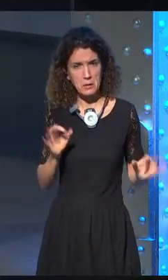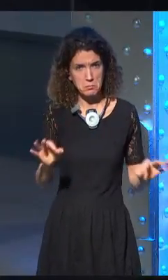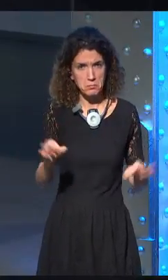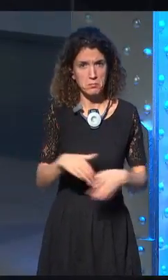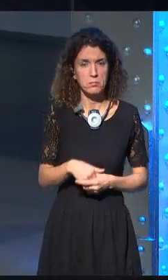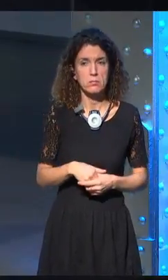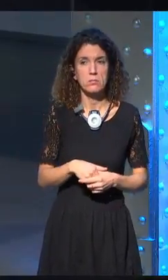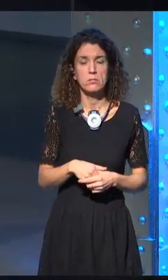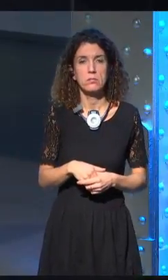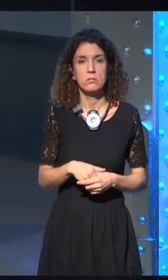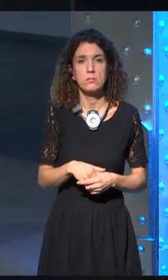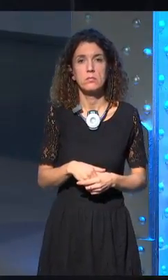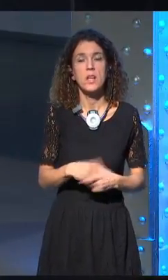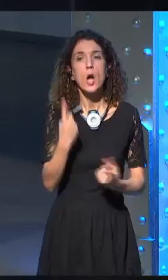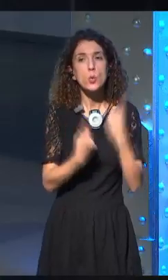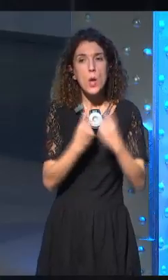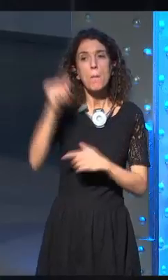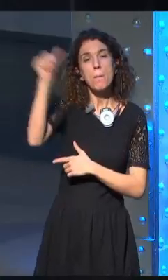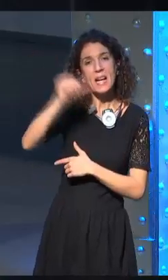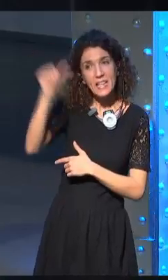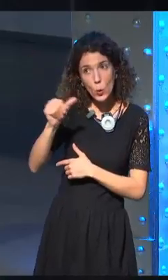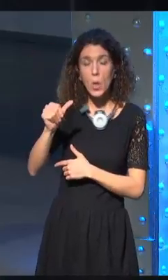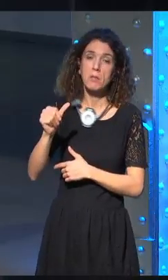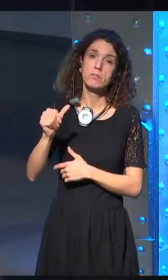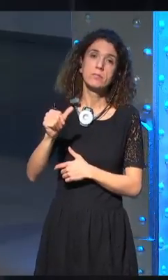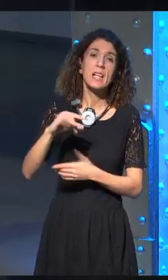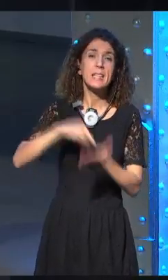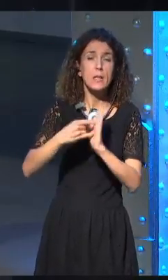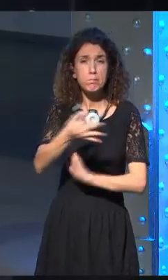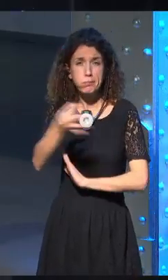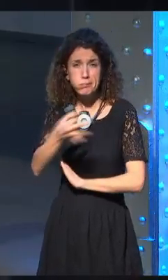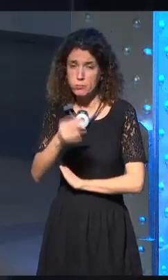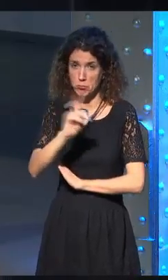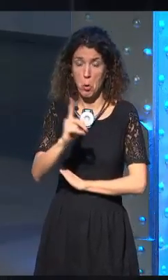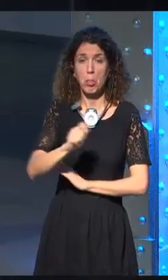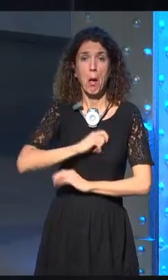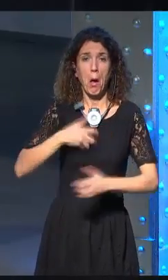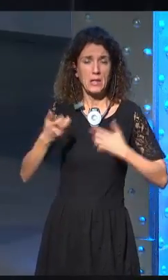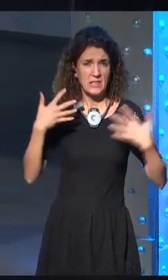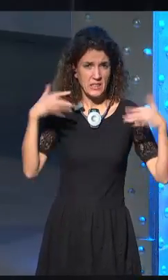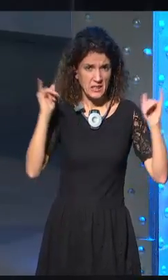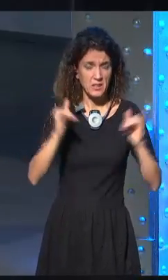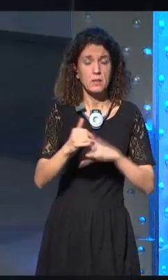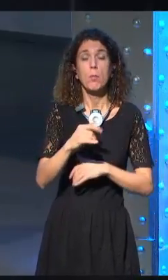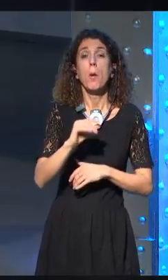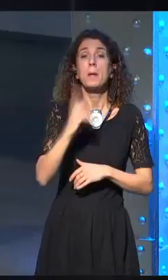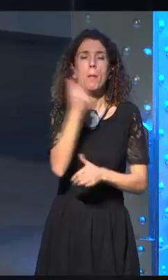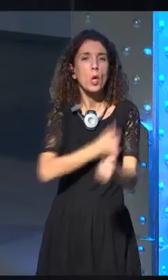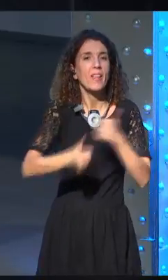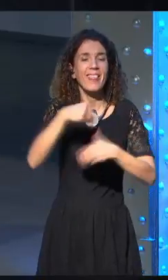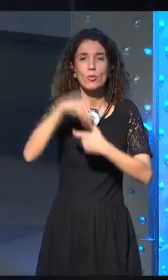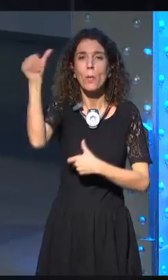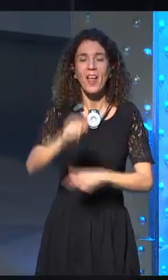Movies that aren't technically accurate don't bother me because, you know, the first priority, I think, of a movie is